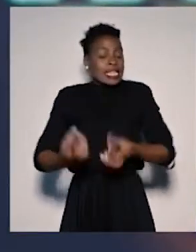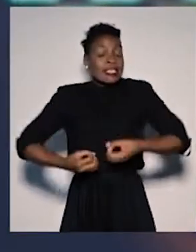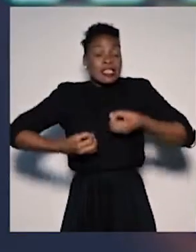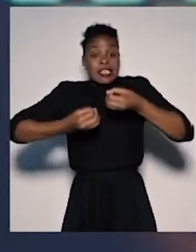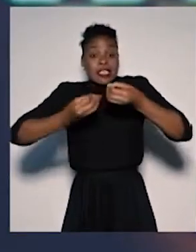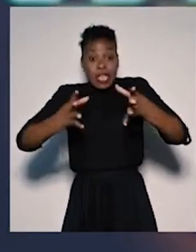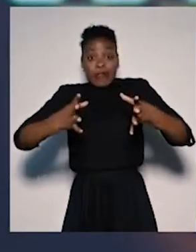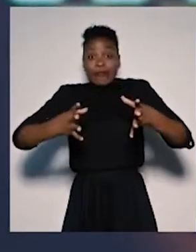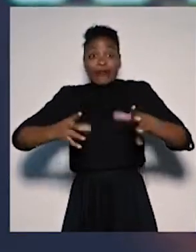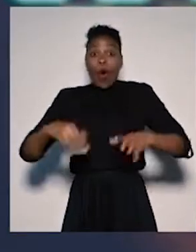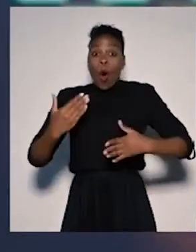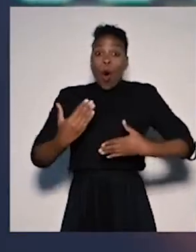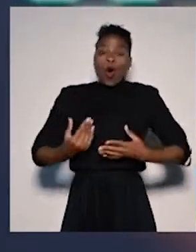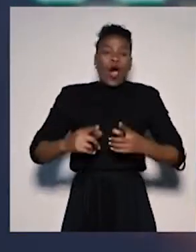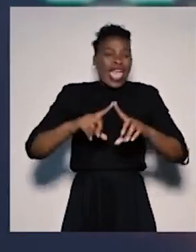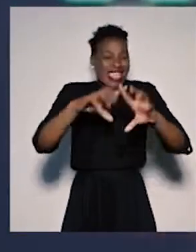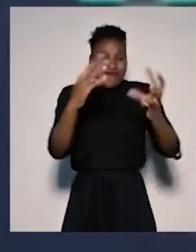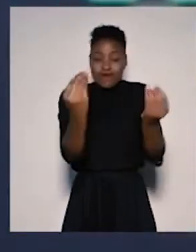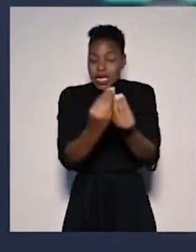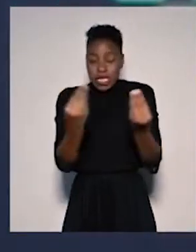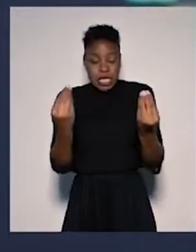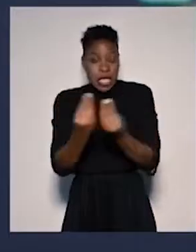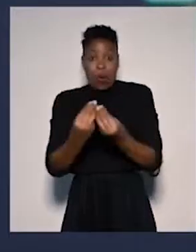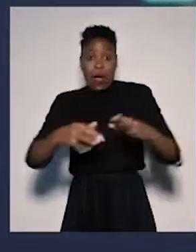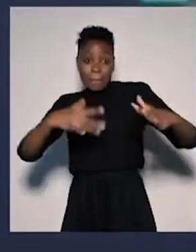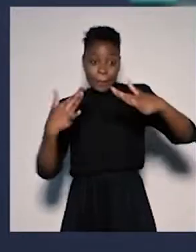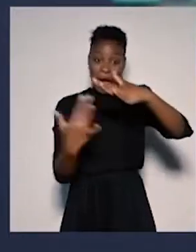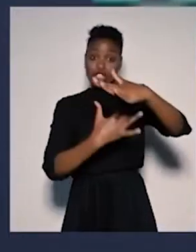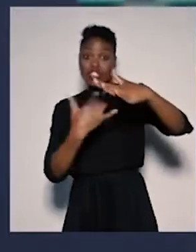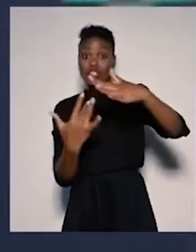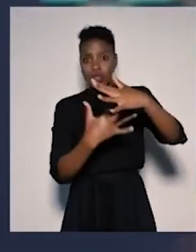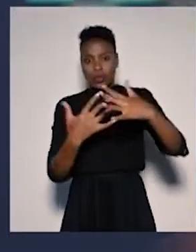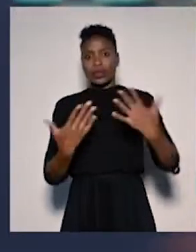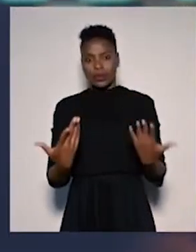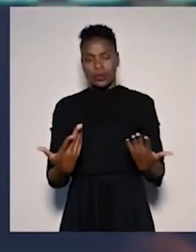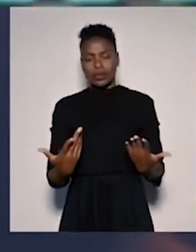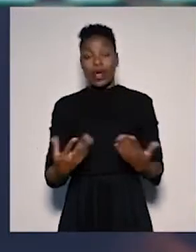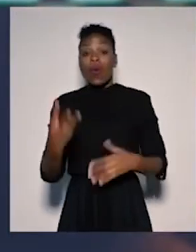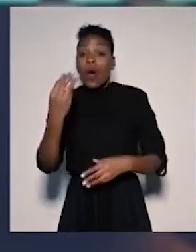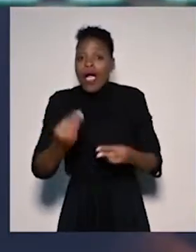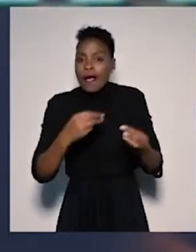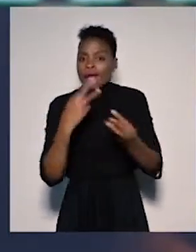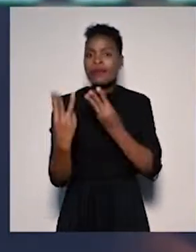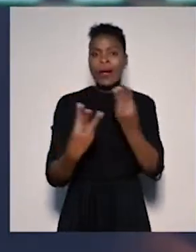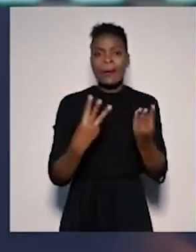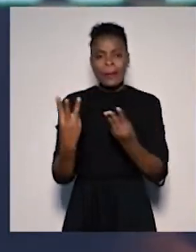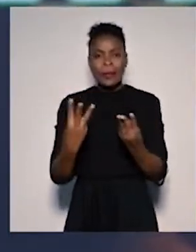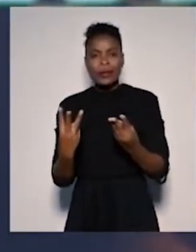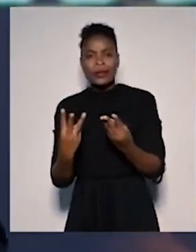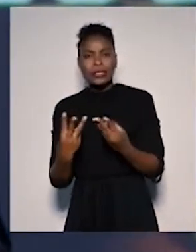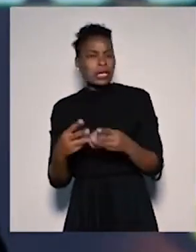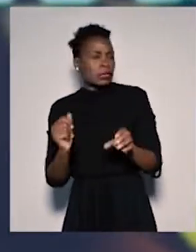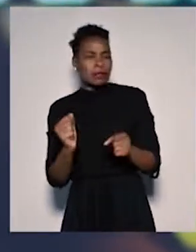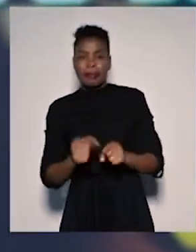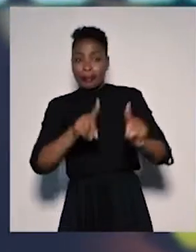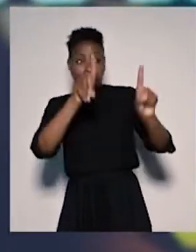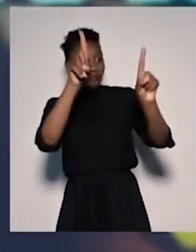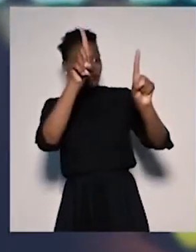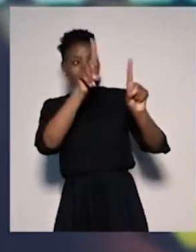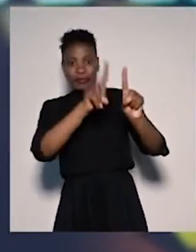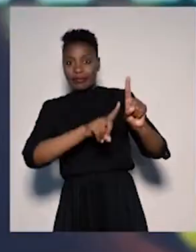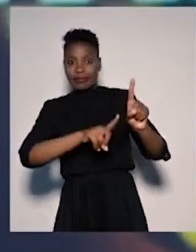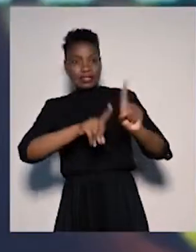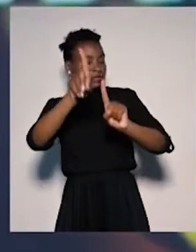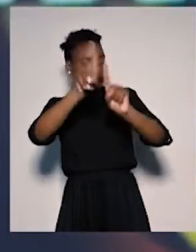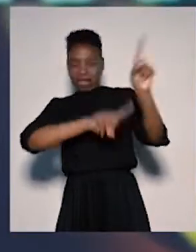to. Then you will succeed in life. Now, we have people who don't make it in life. They're the brightest people, the